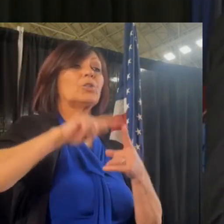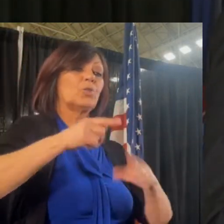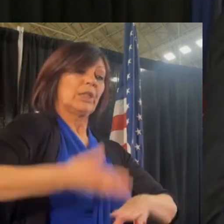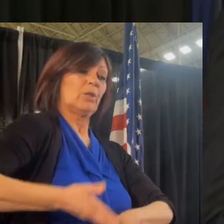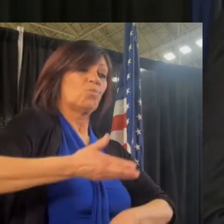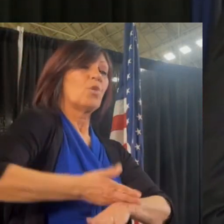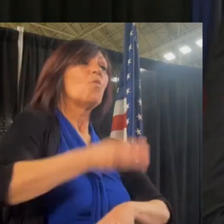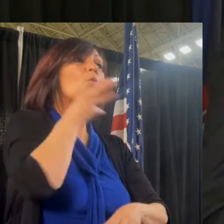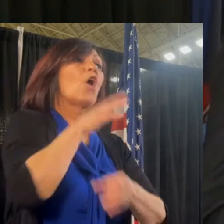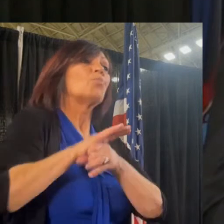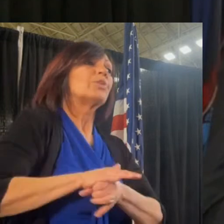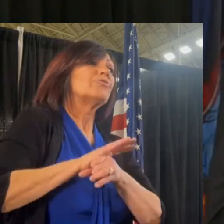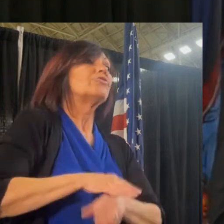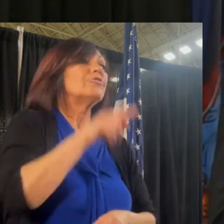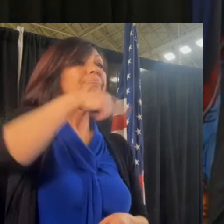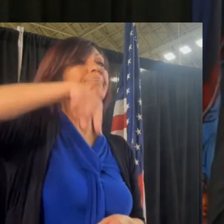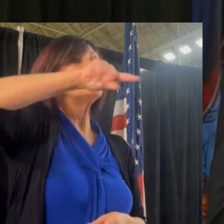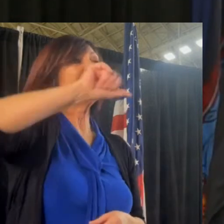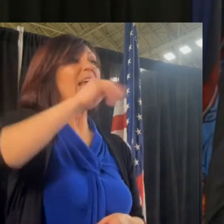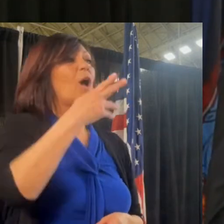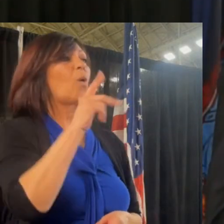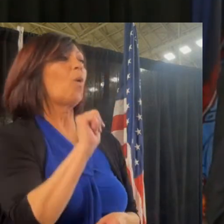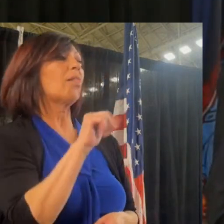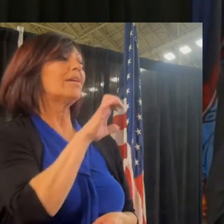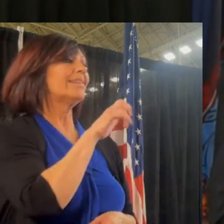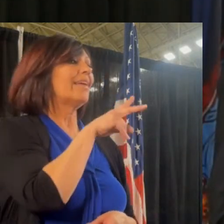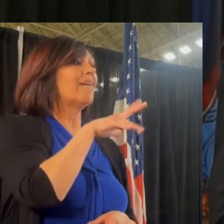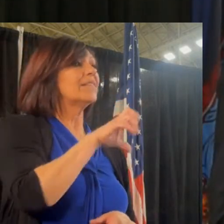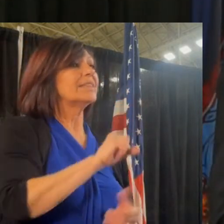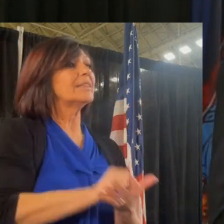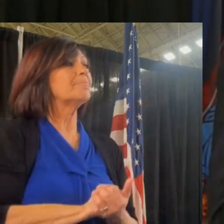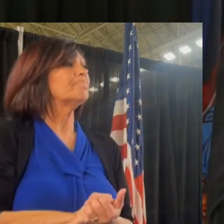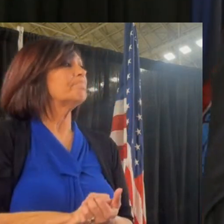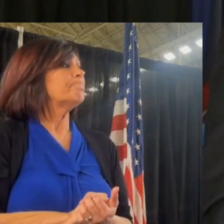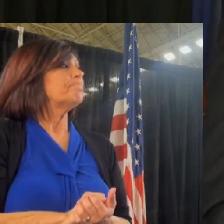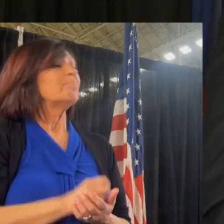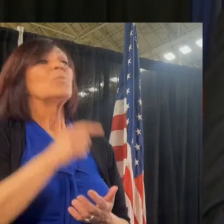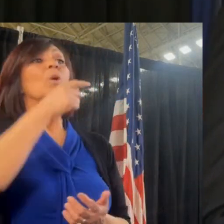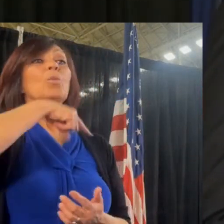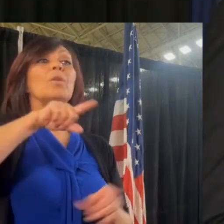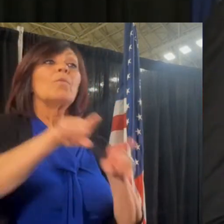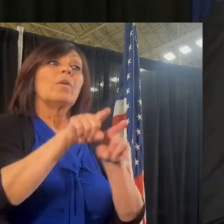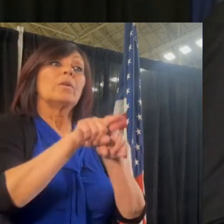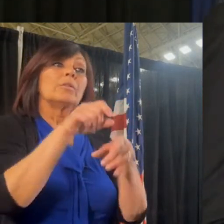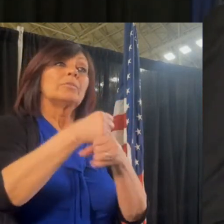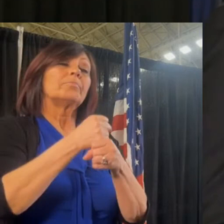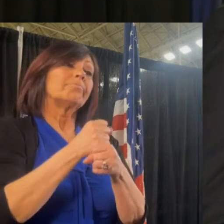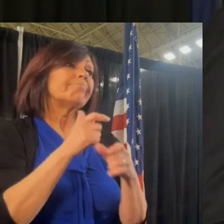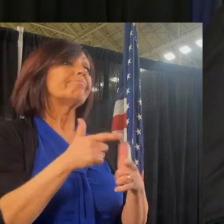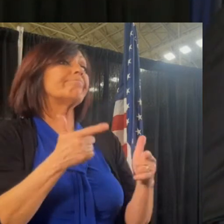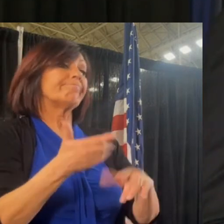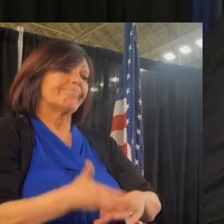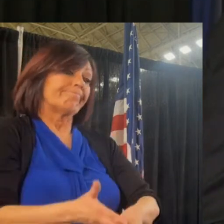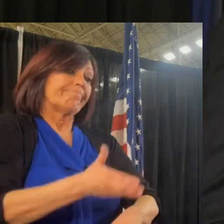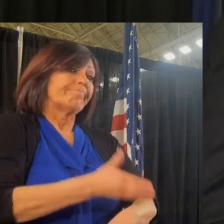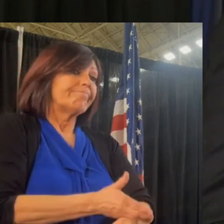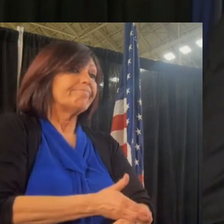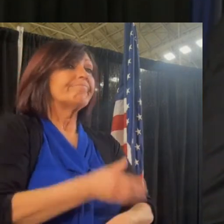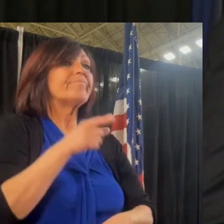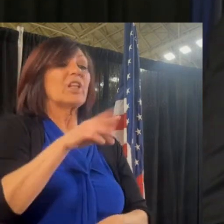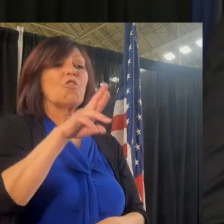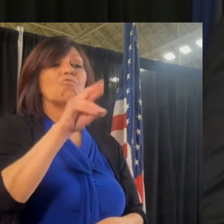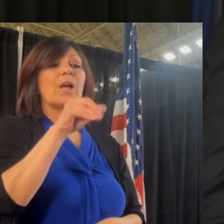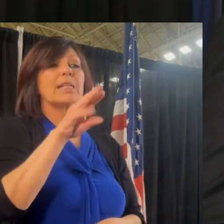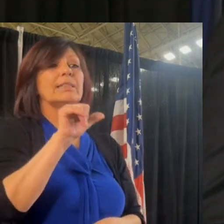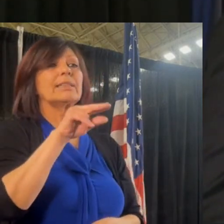water pressure for those living in Angola and Evans. We have also made significant progress at the Renaissance